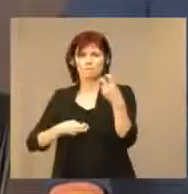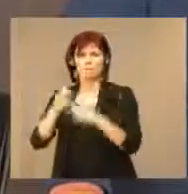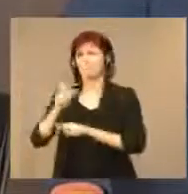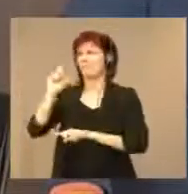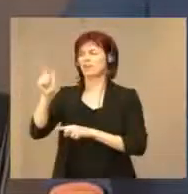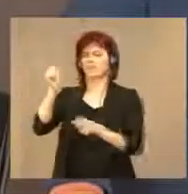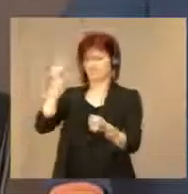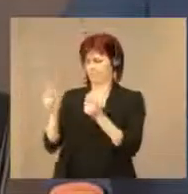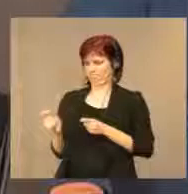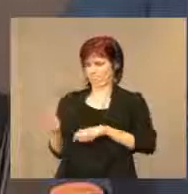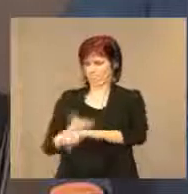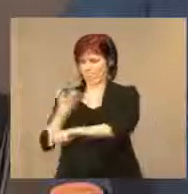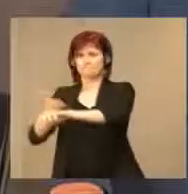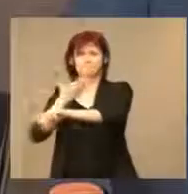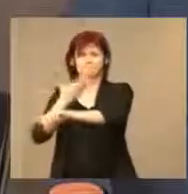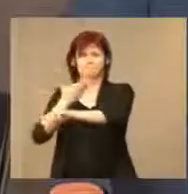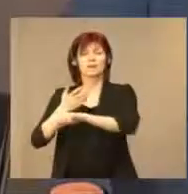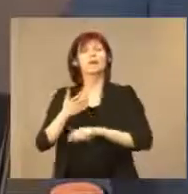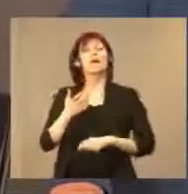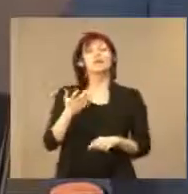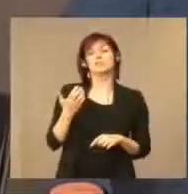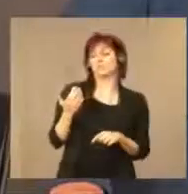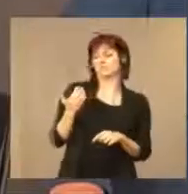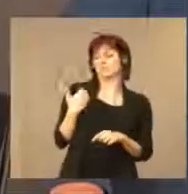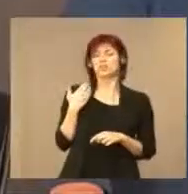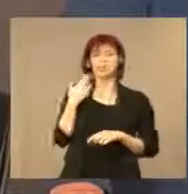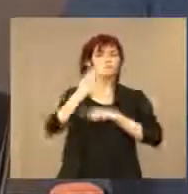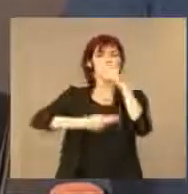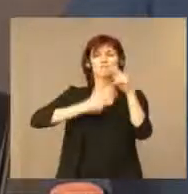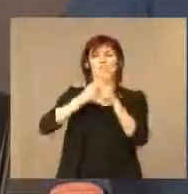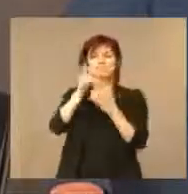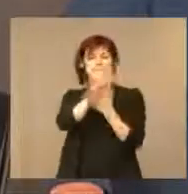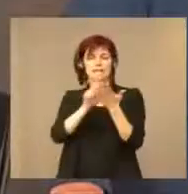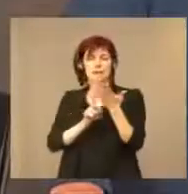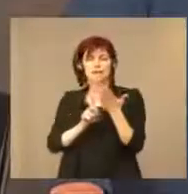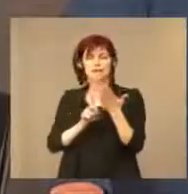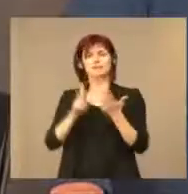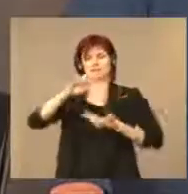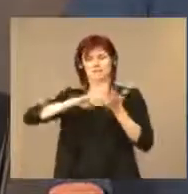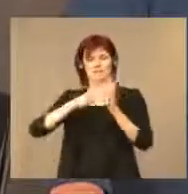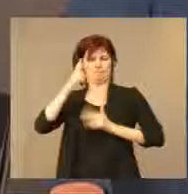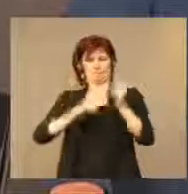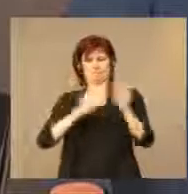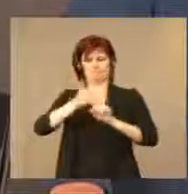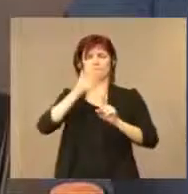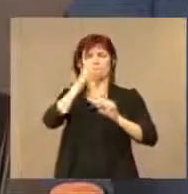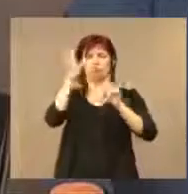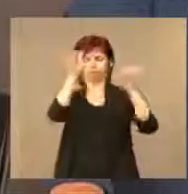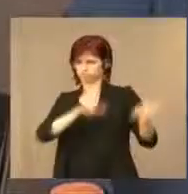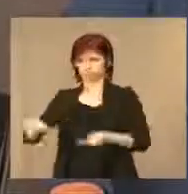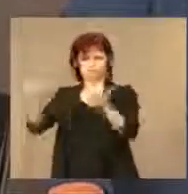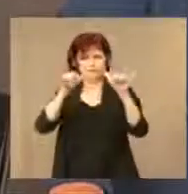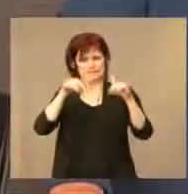about the principle of universal design earlier, that's why that's really critically important principle,